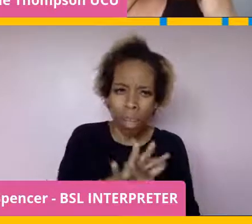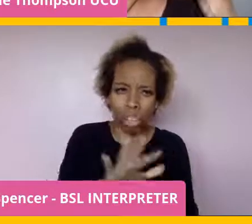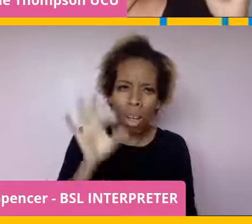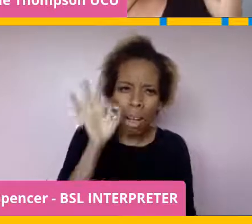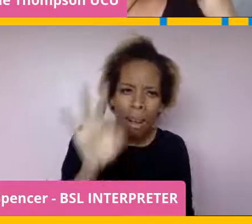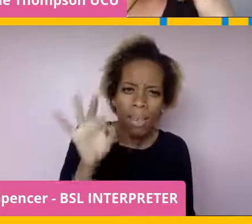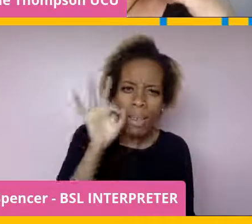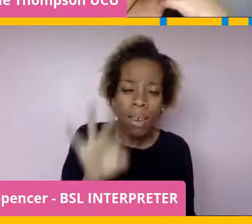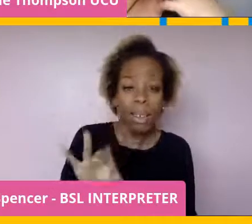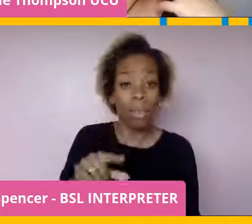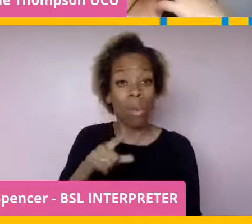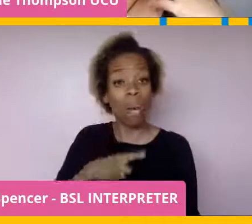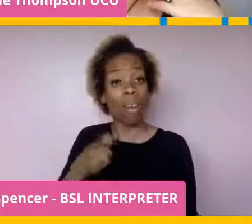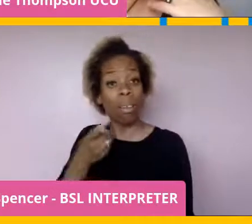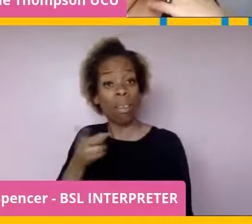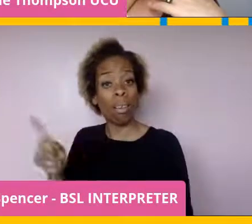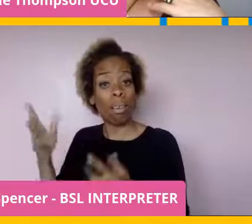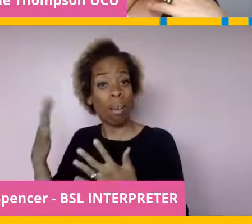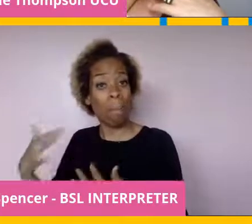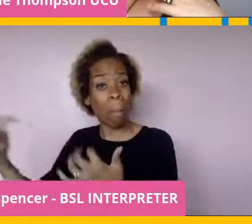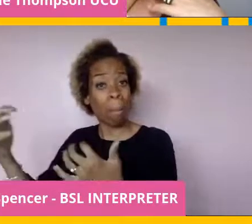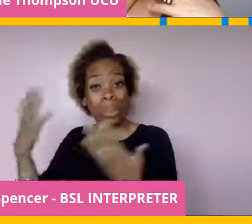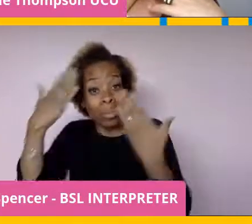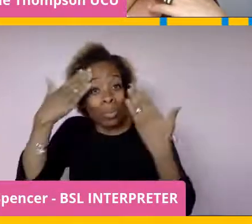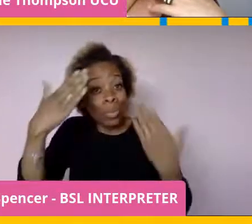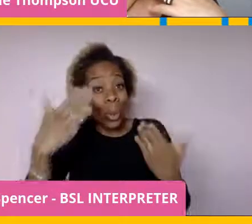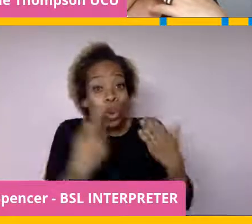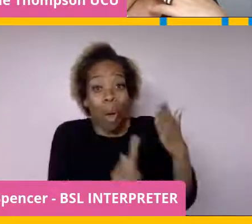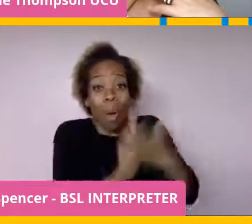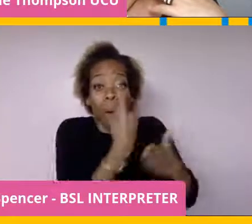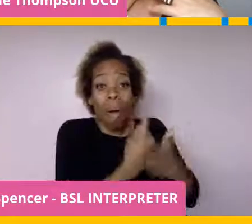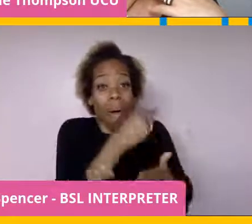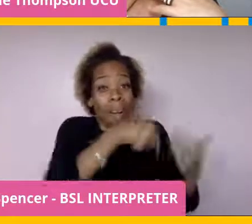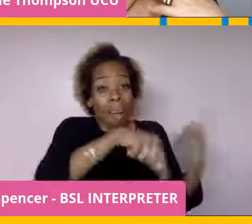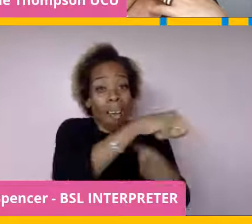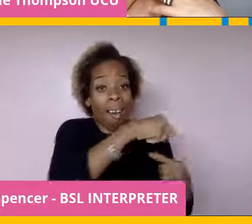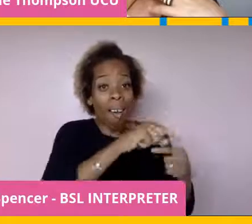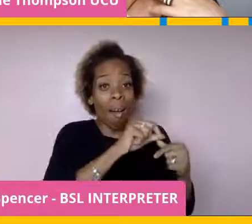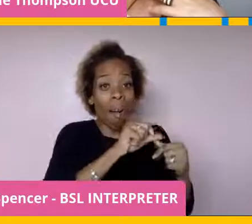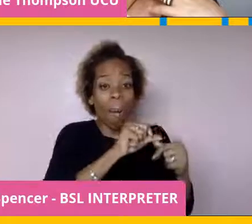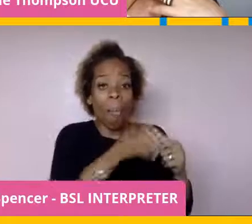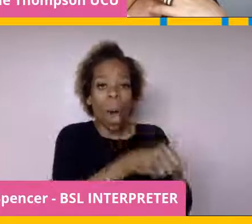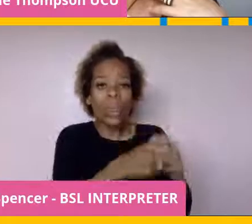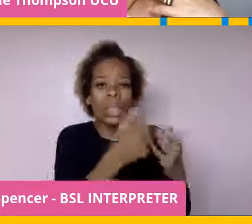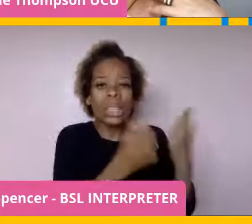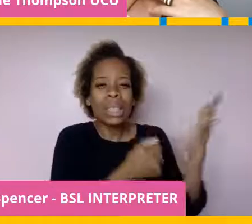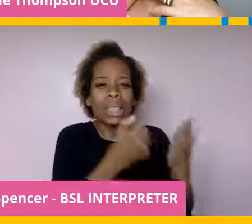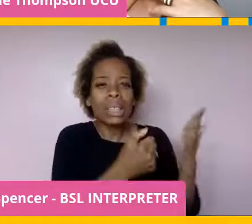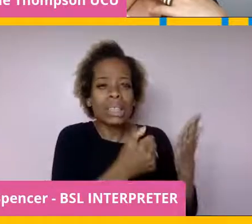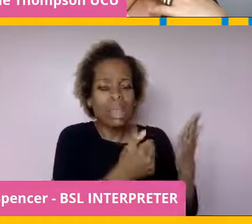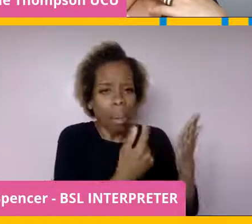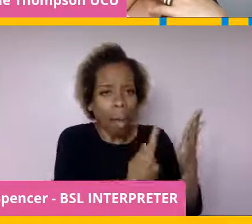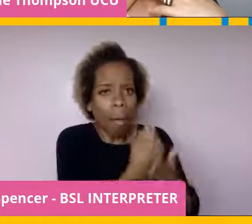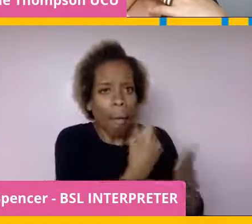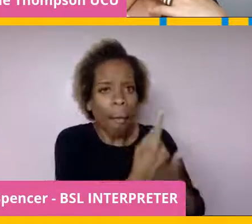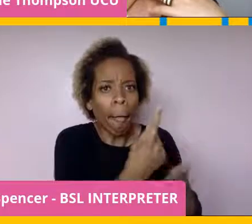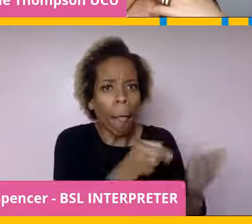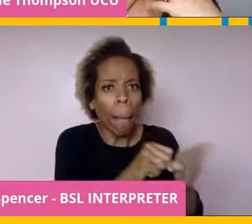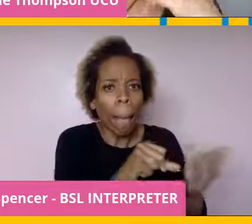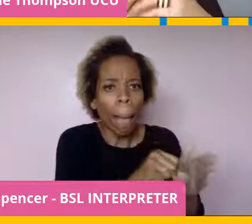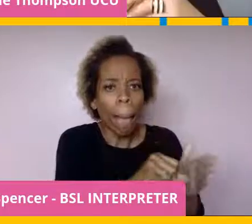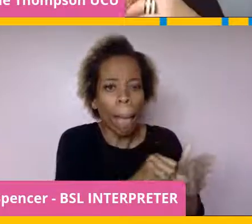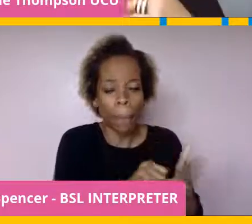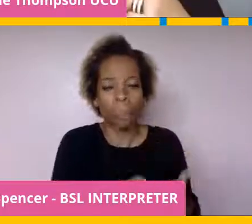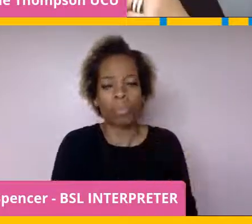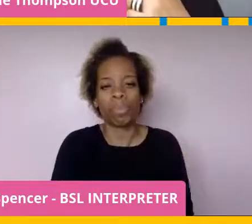that pressure. And a lot of the public just don't know that this is the sort of situation that a lot of workers in post-16 education